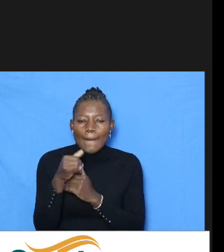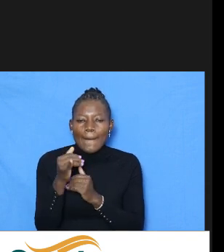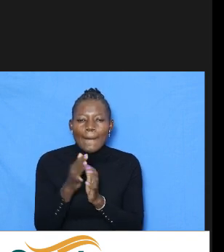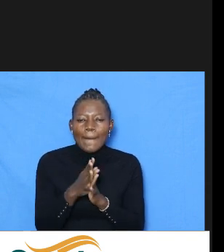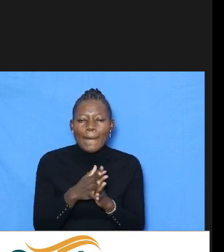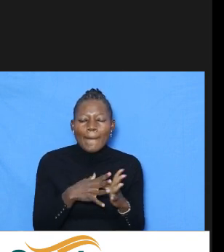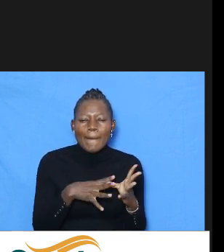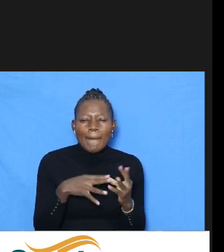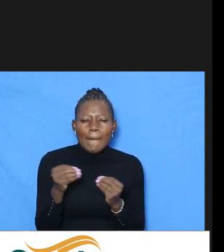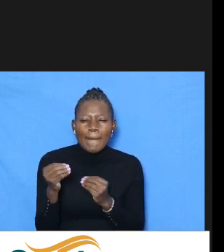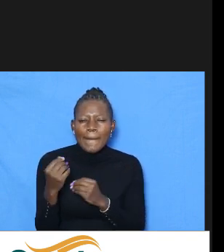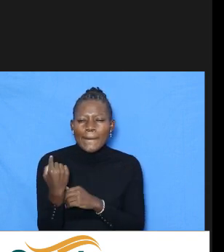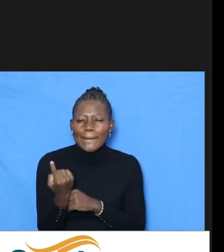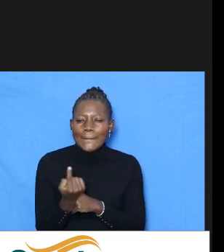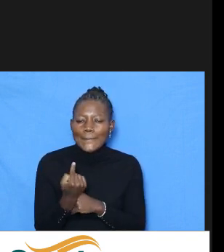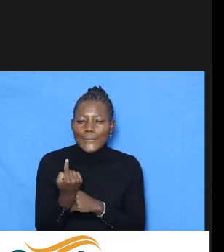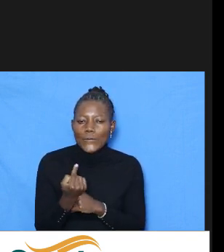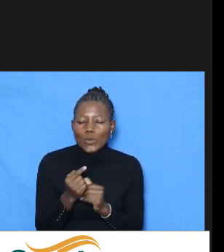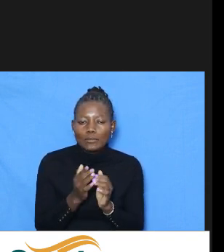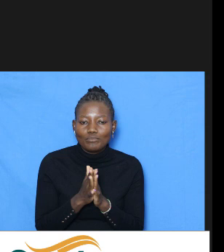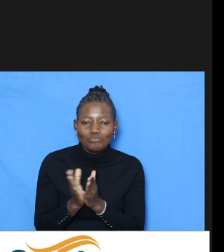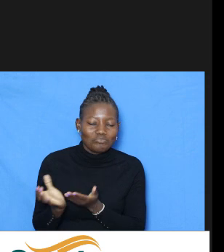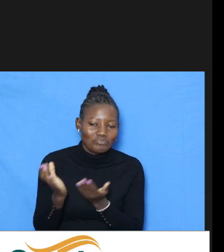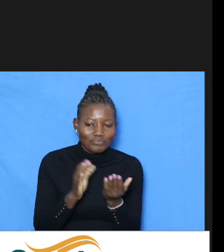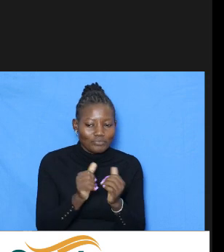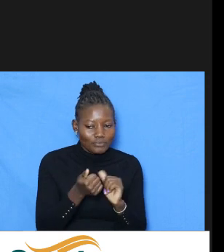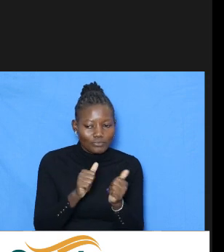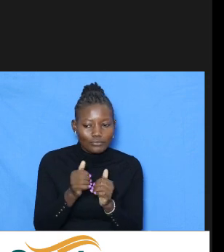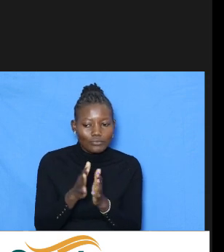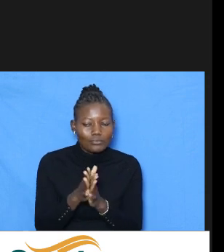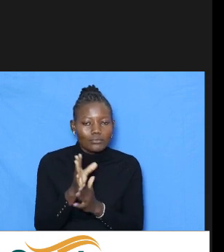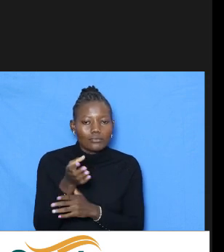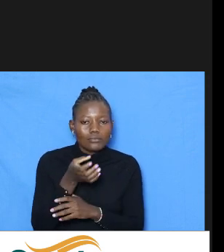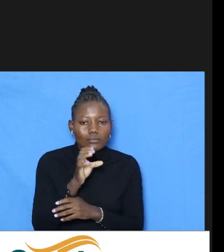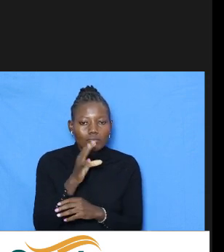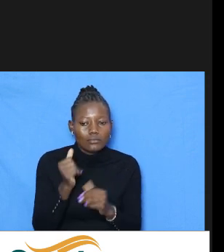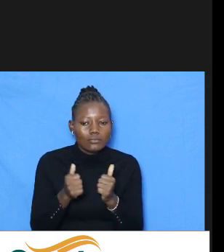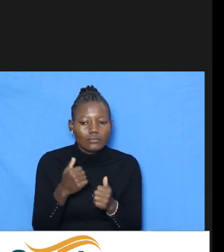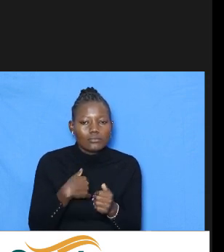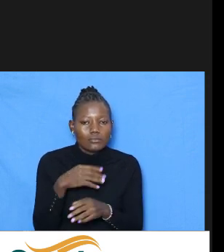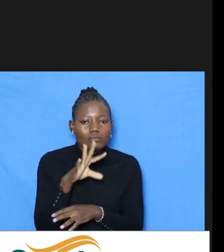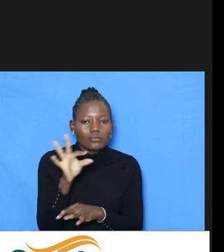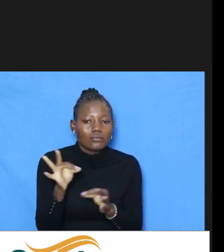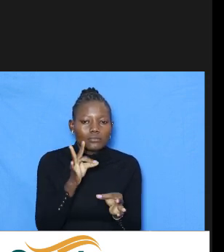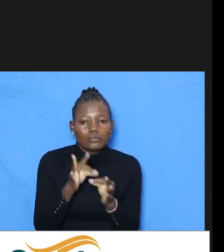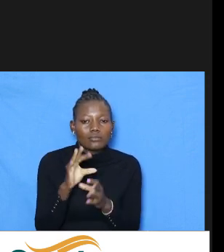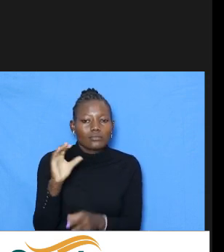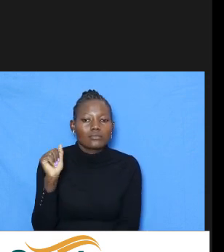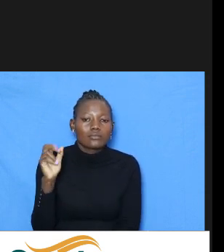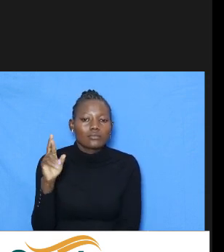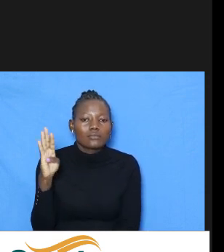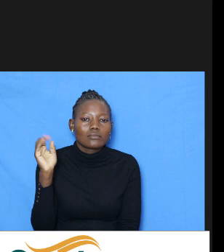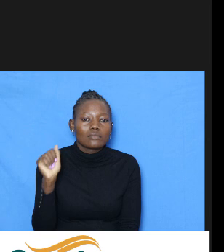alone, they get drinks. We have sports drinks that usually contain certain amounts of carbohydrates, the